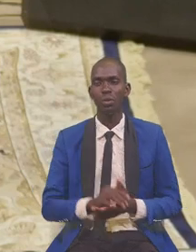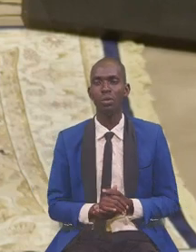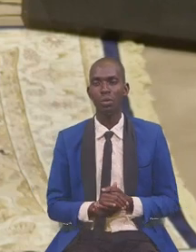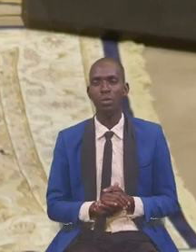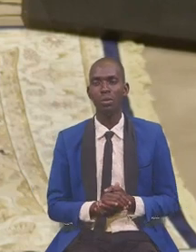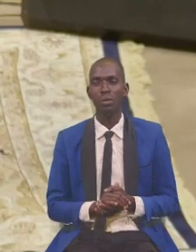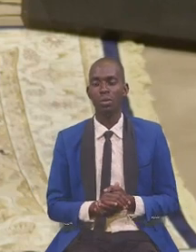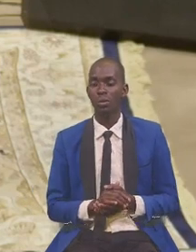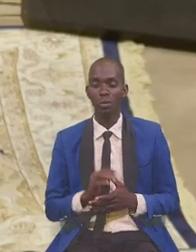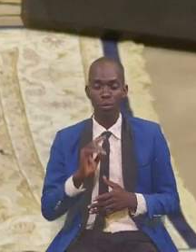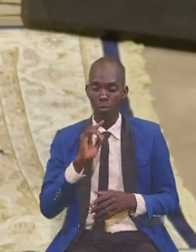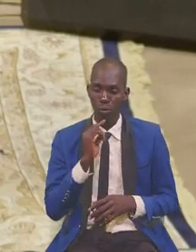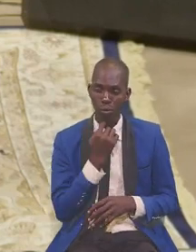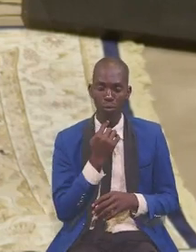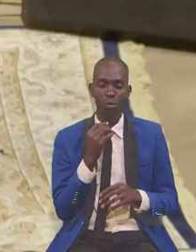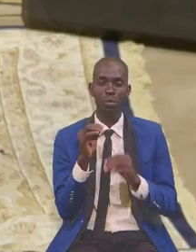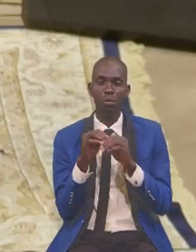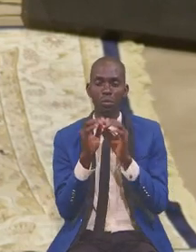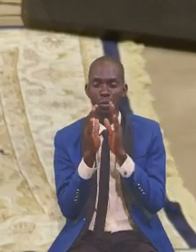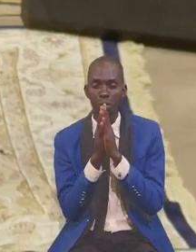Fervent prayer.